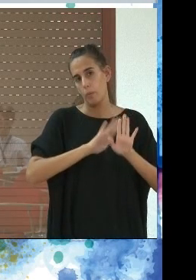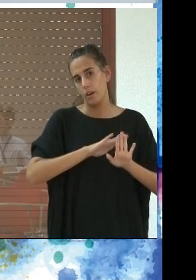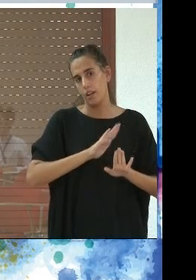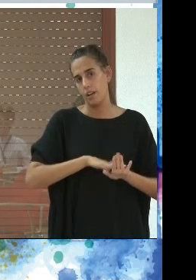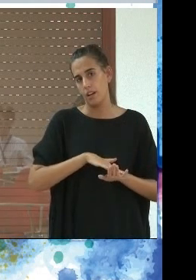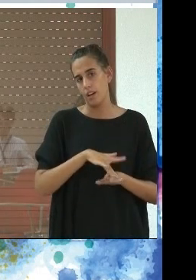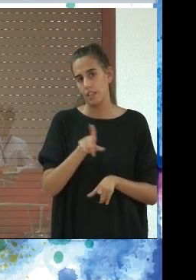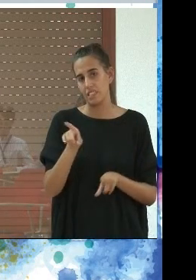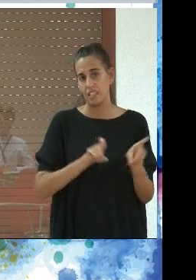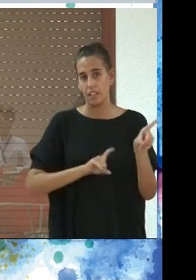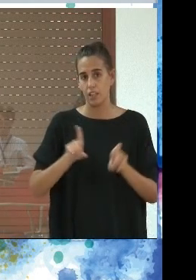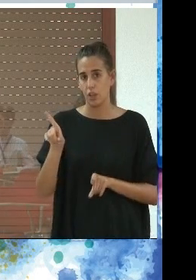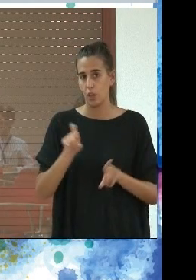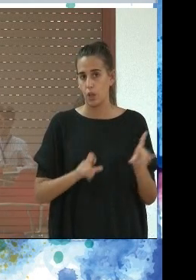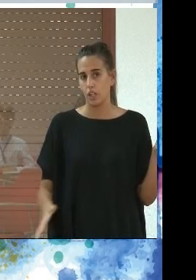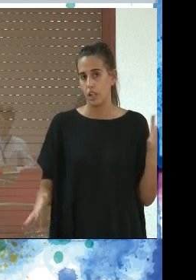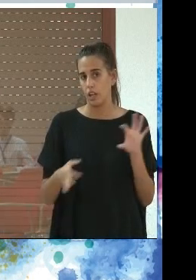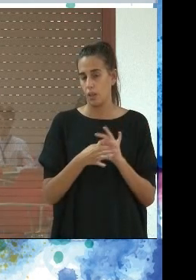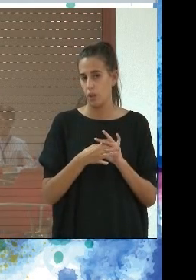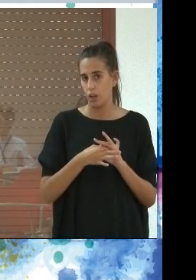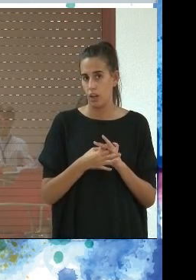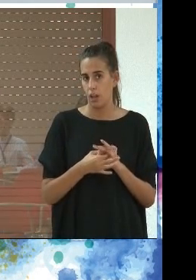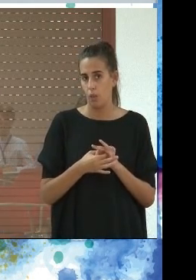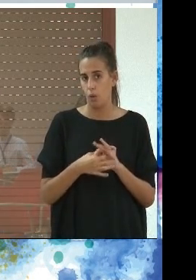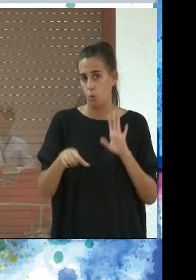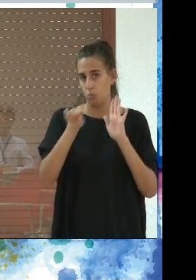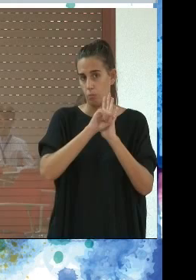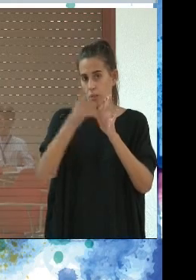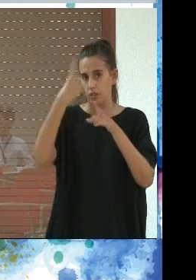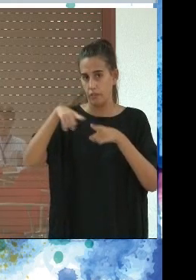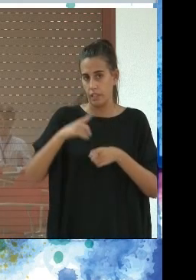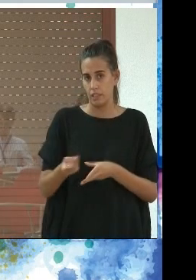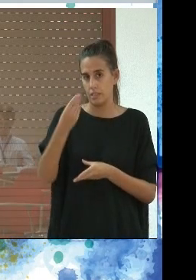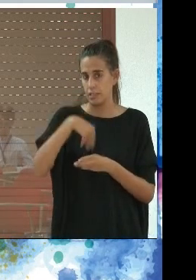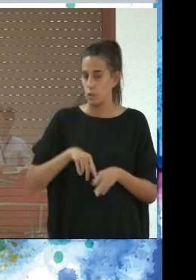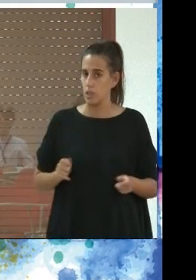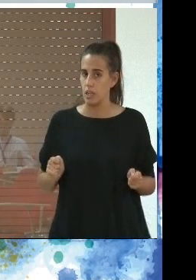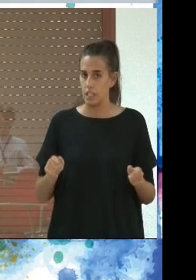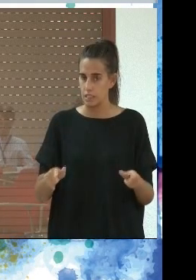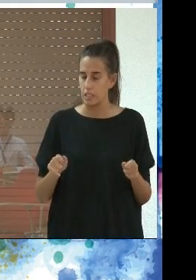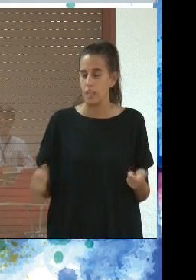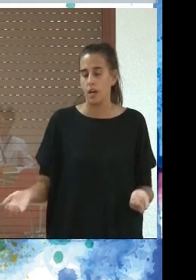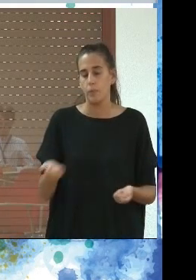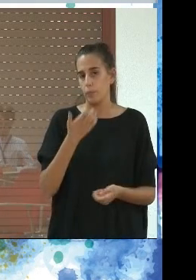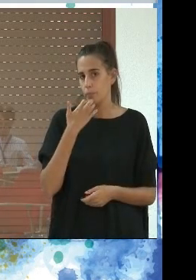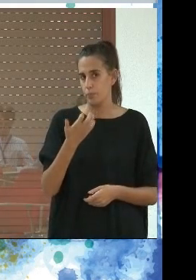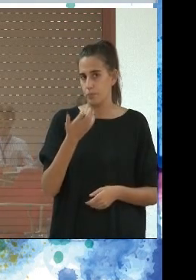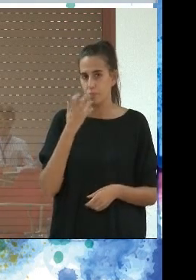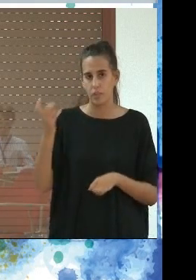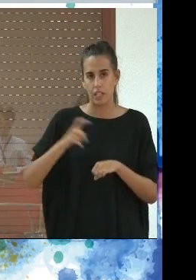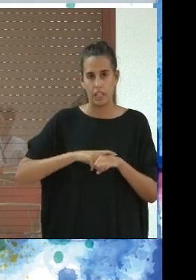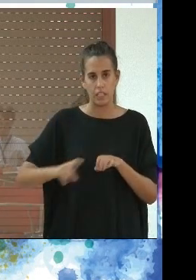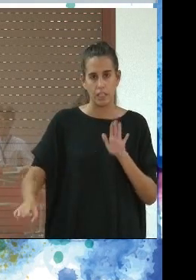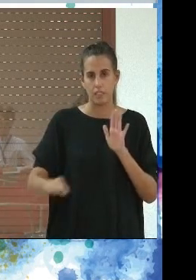protocol on how to do the recruitment or the selection of the different commands for the